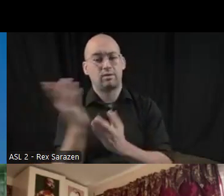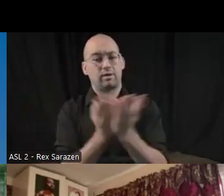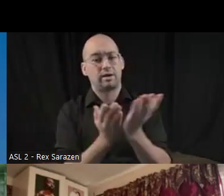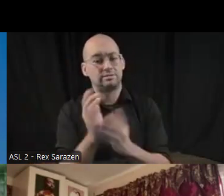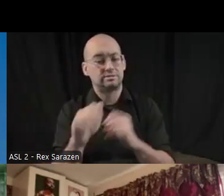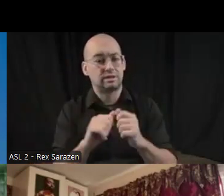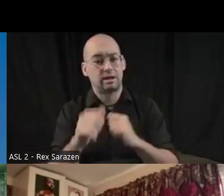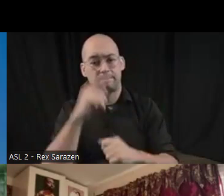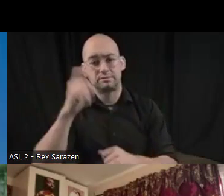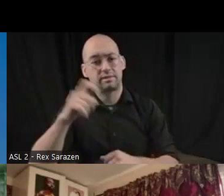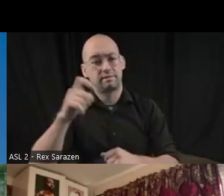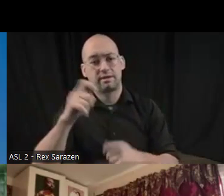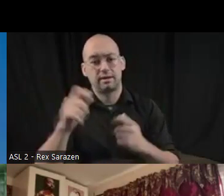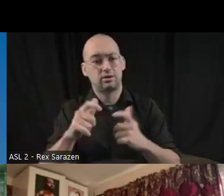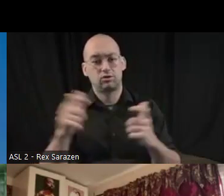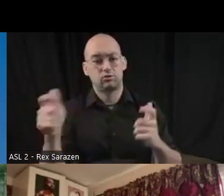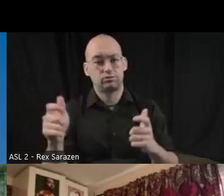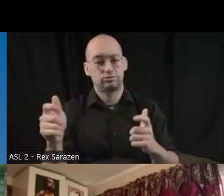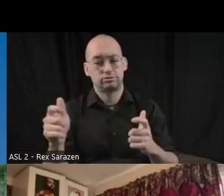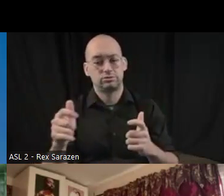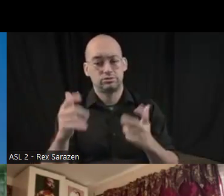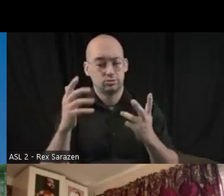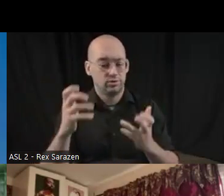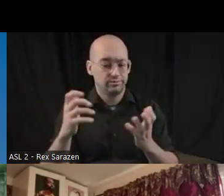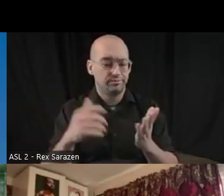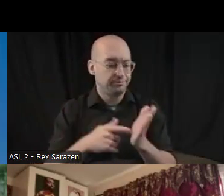great. So I just want to put it out there.